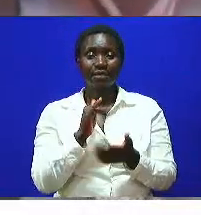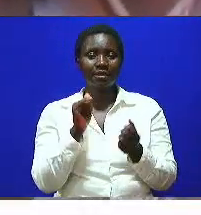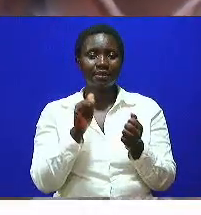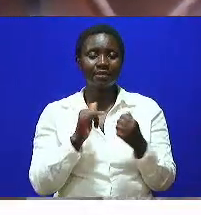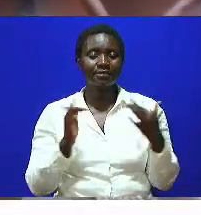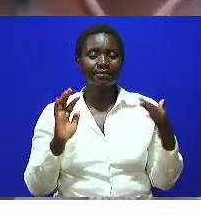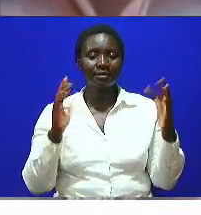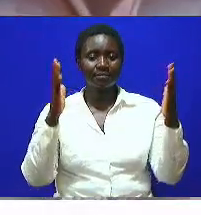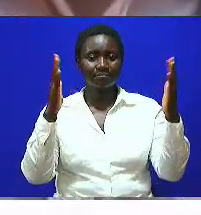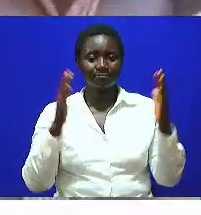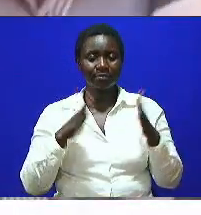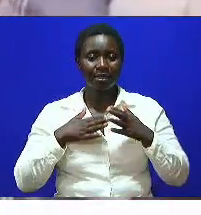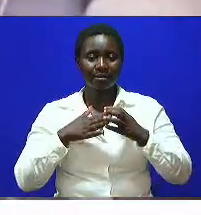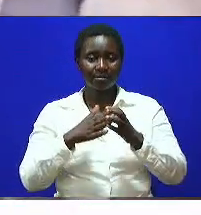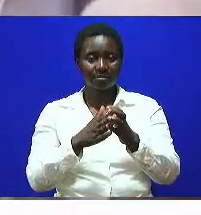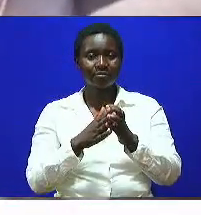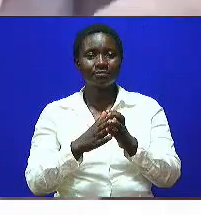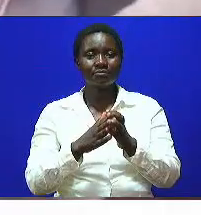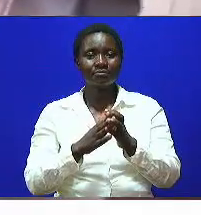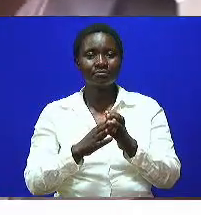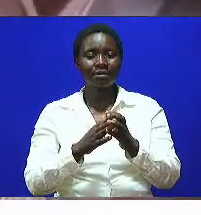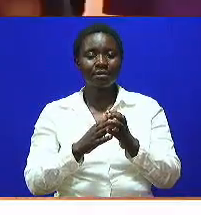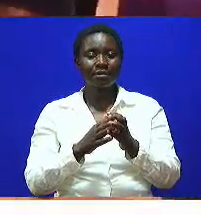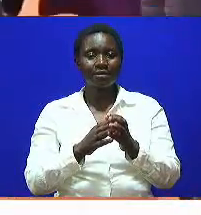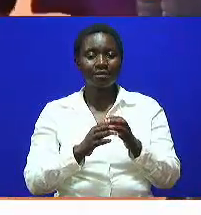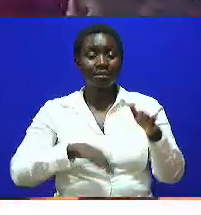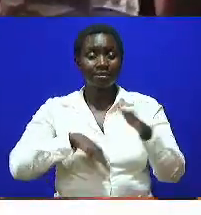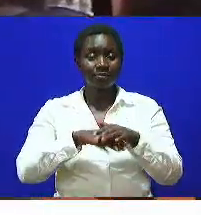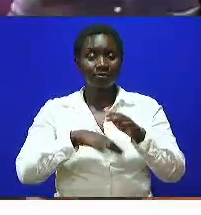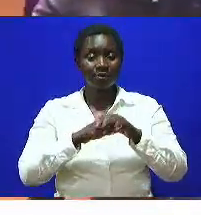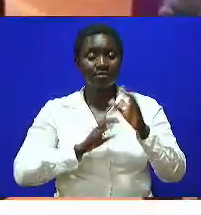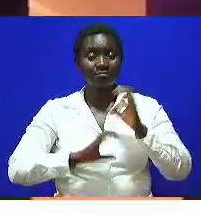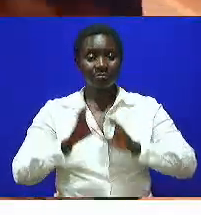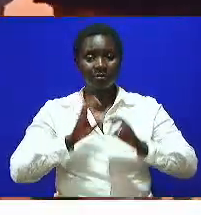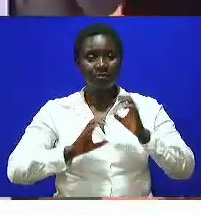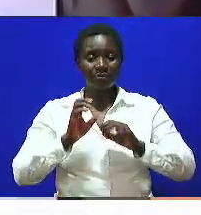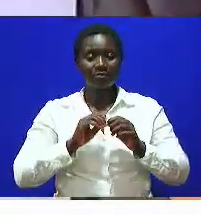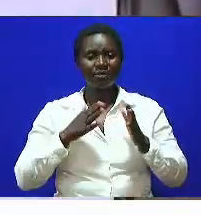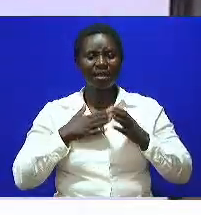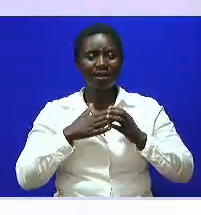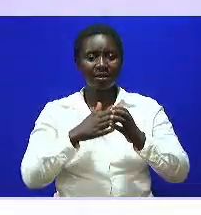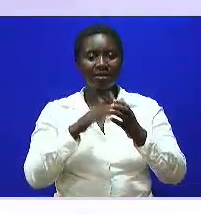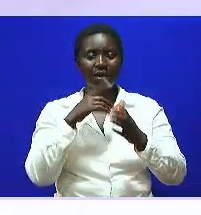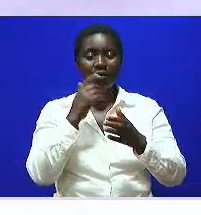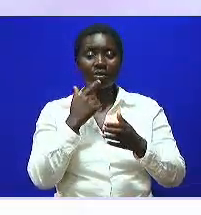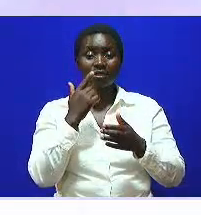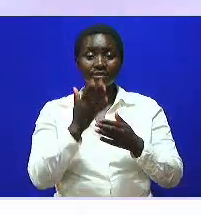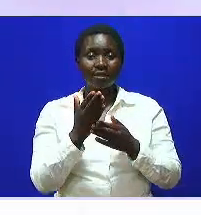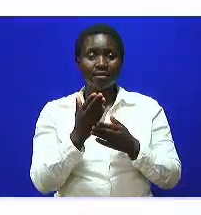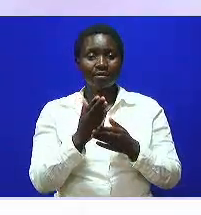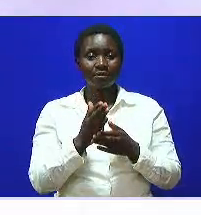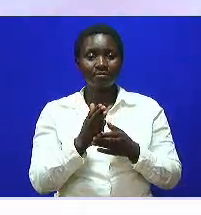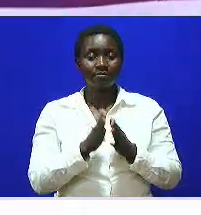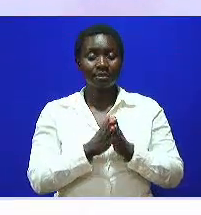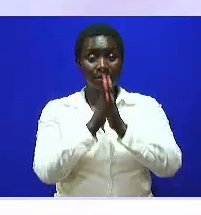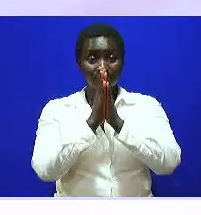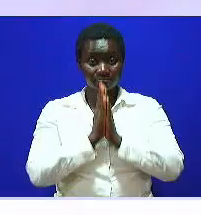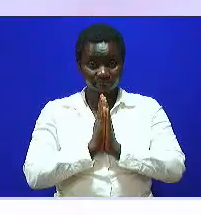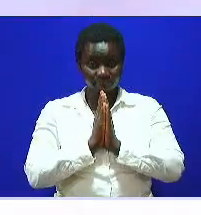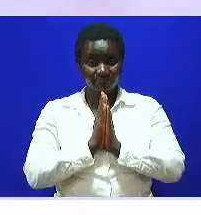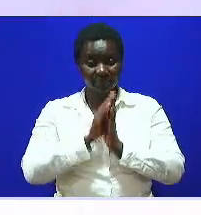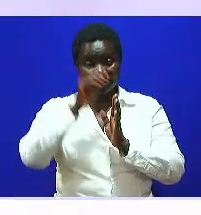yo oragwa no waziri o sports and culture e county ya Kisii Eric Mayenda uyo osabera omugavana libaga asate